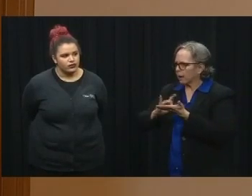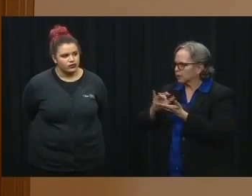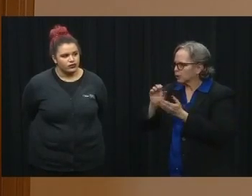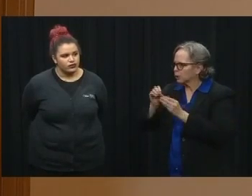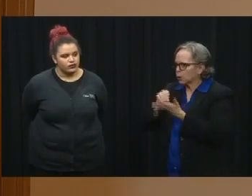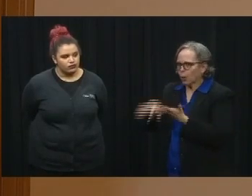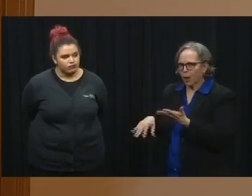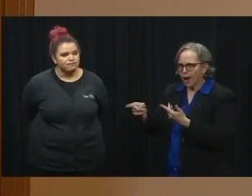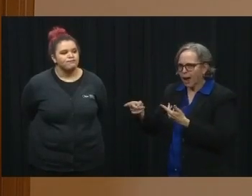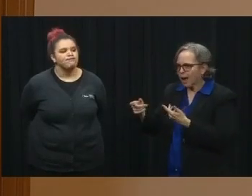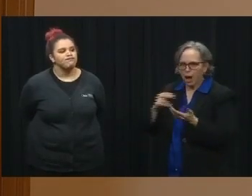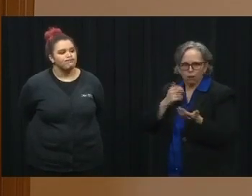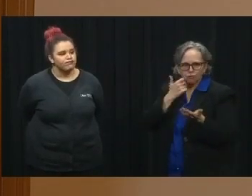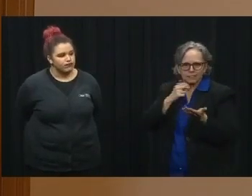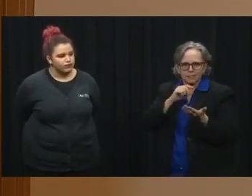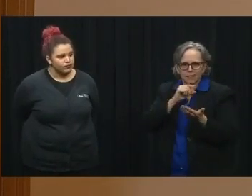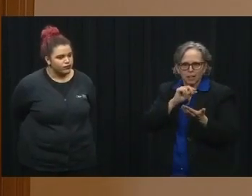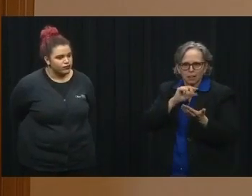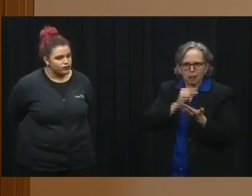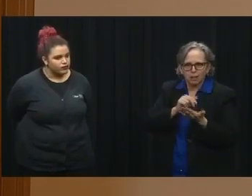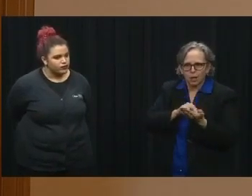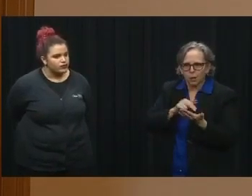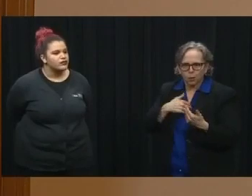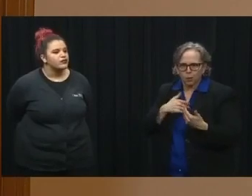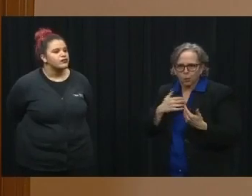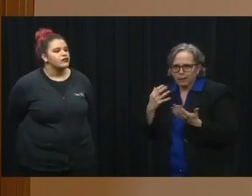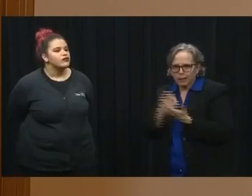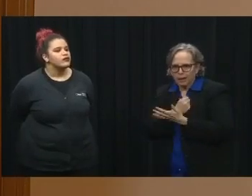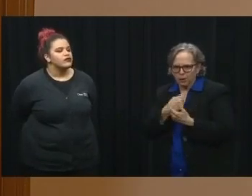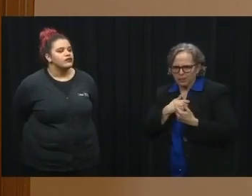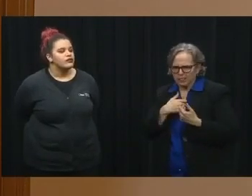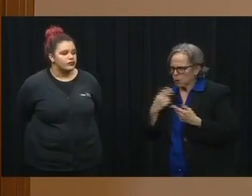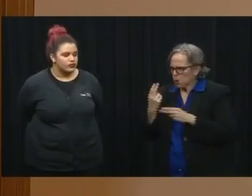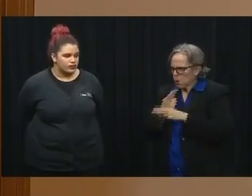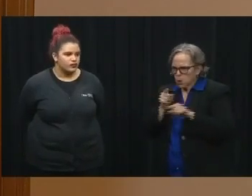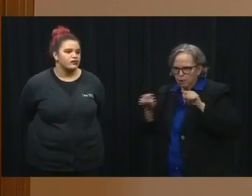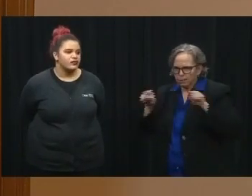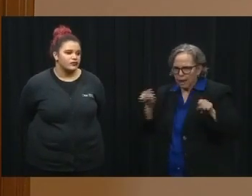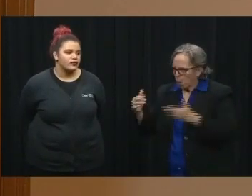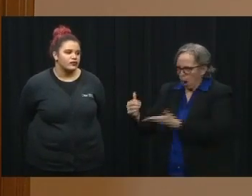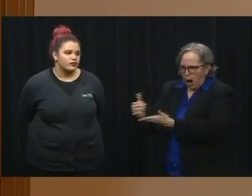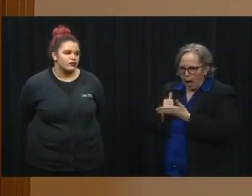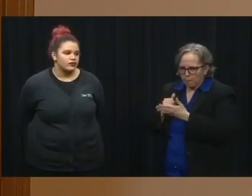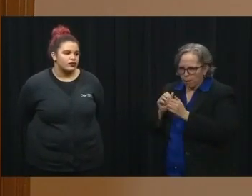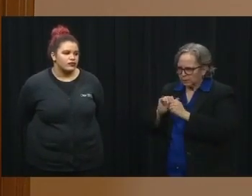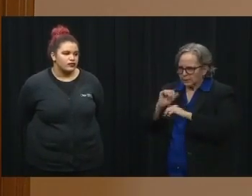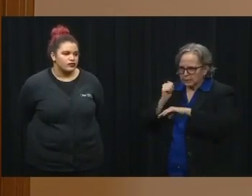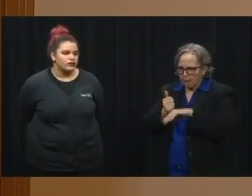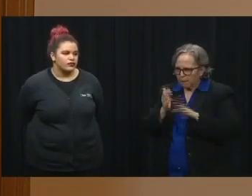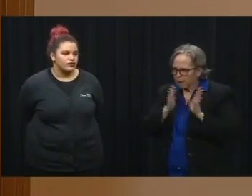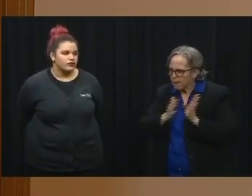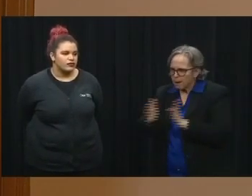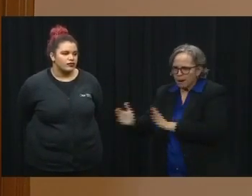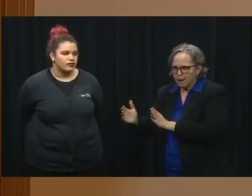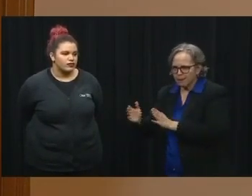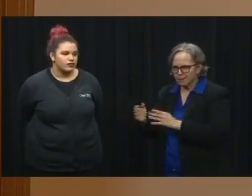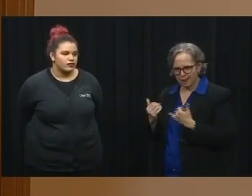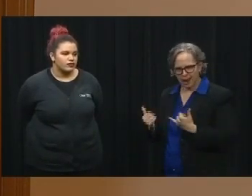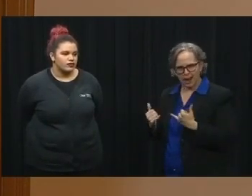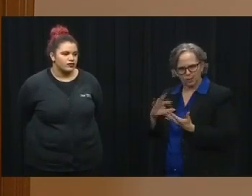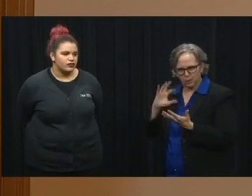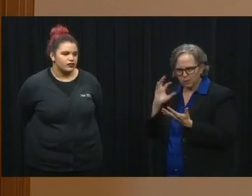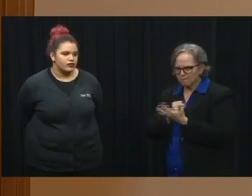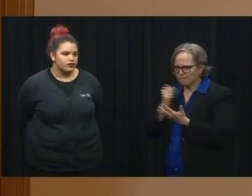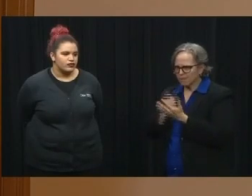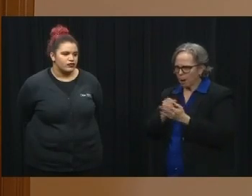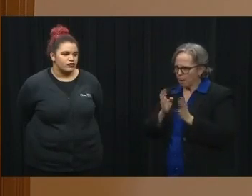use when we finally have the extensive testing to blanket Ohio. So we're building up more workforce. The folks that can work from